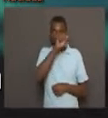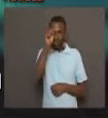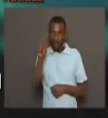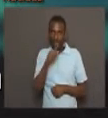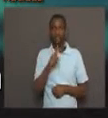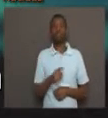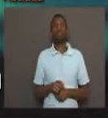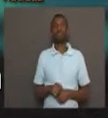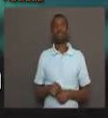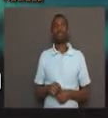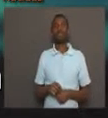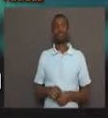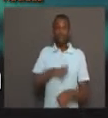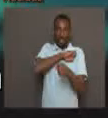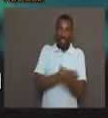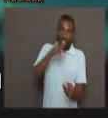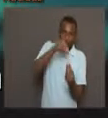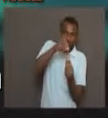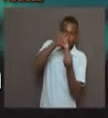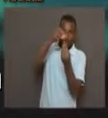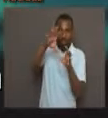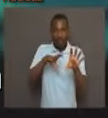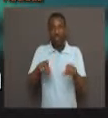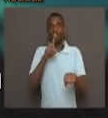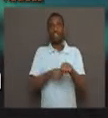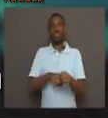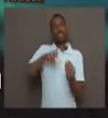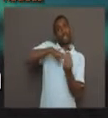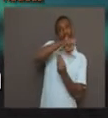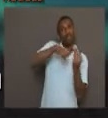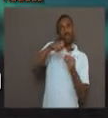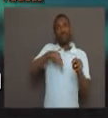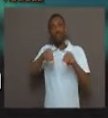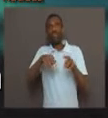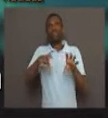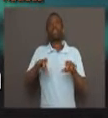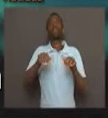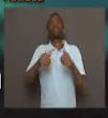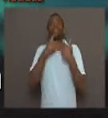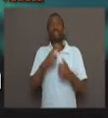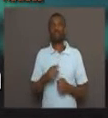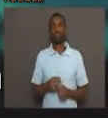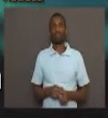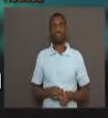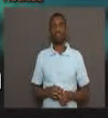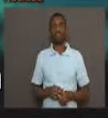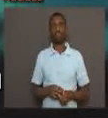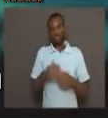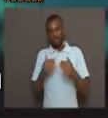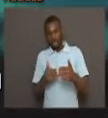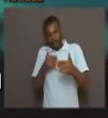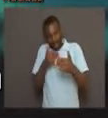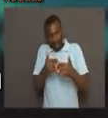increase in energy will cause an electron to move from a closer ring